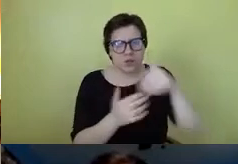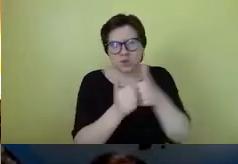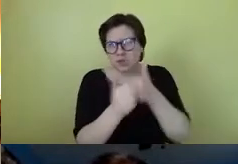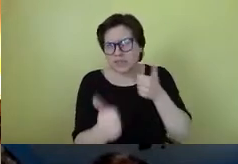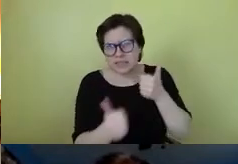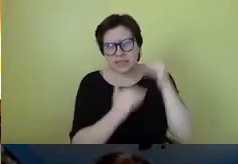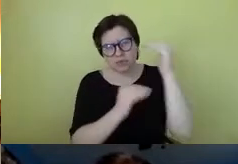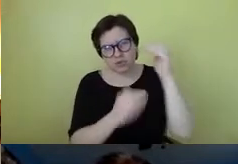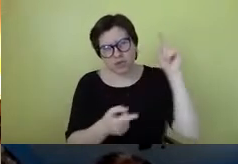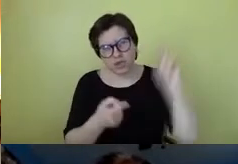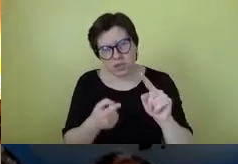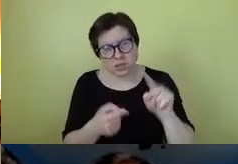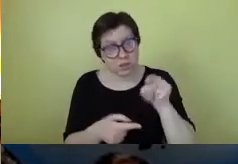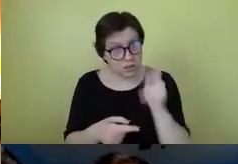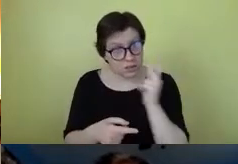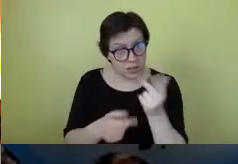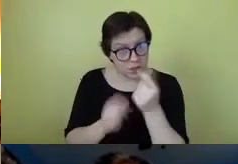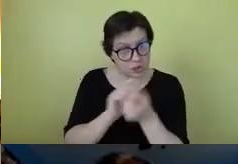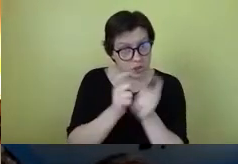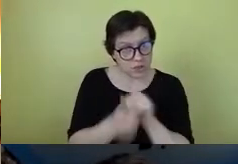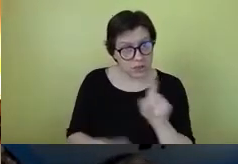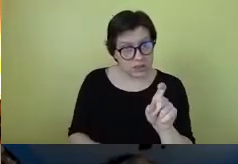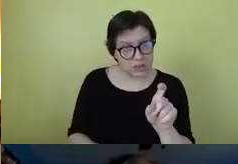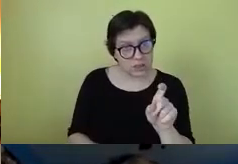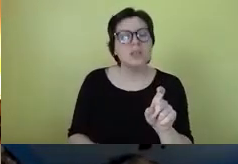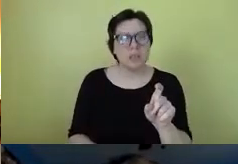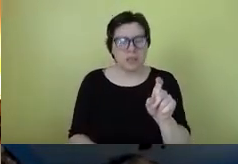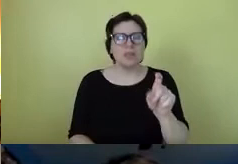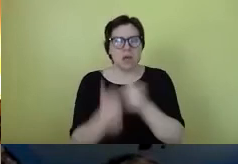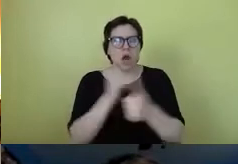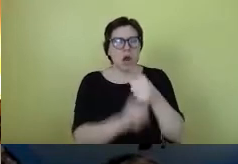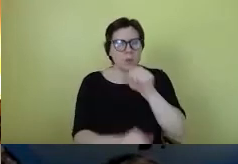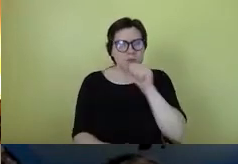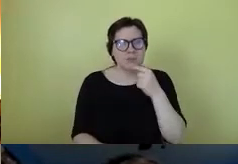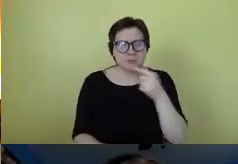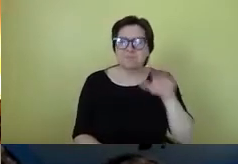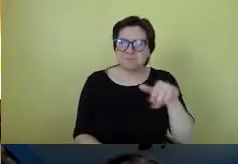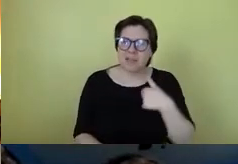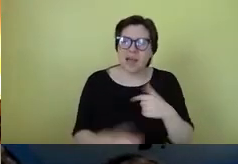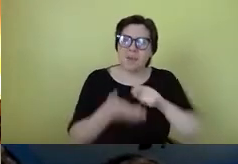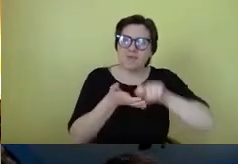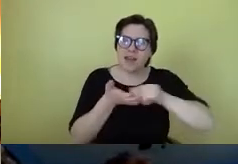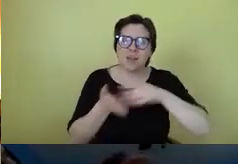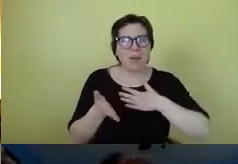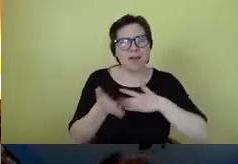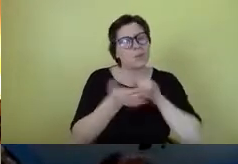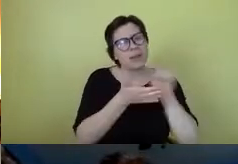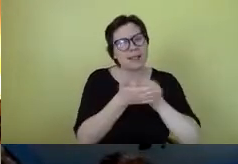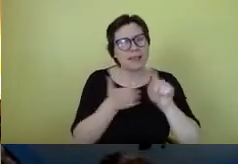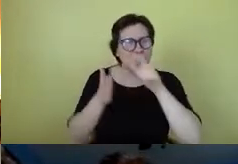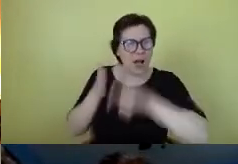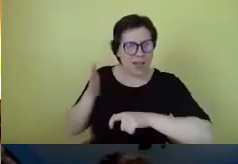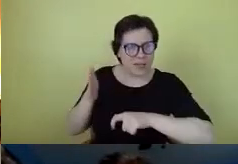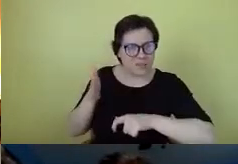relaxed? Well, one of the things that I'm writing my weekly column, and I'm not going to ask you how many read